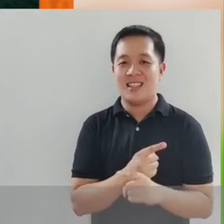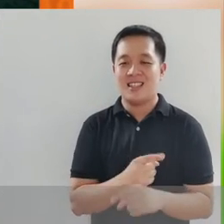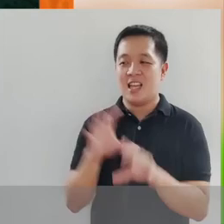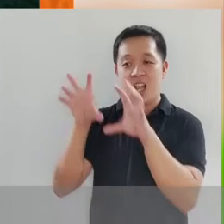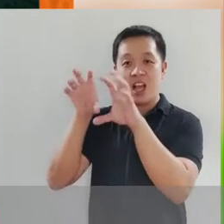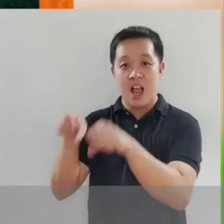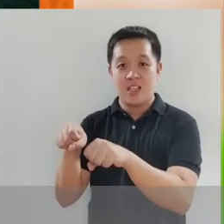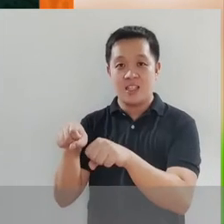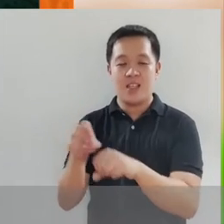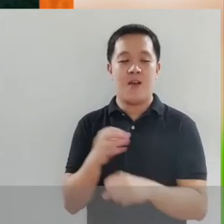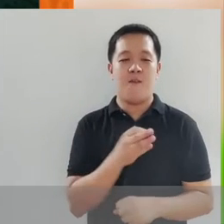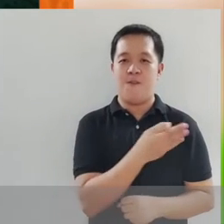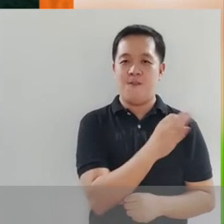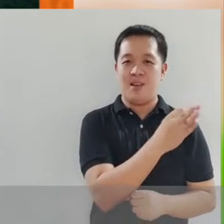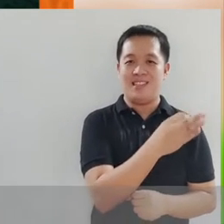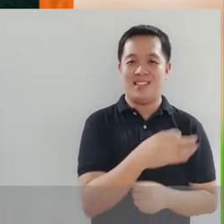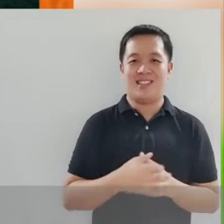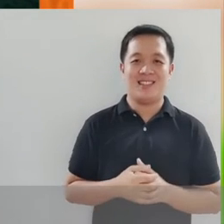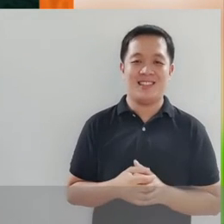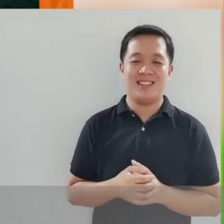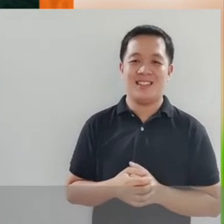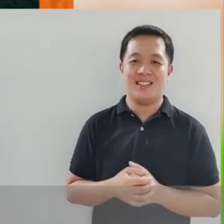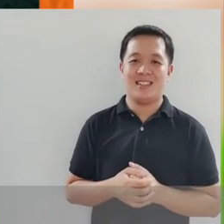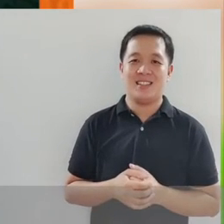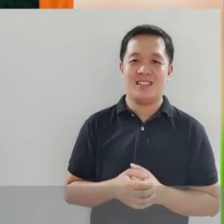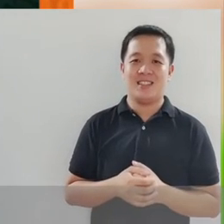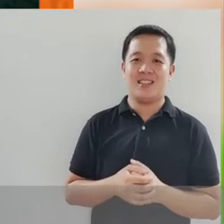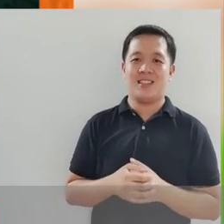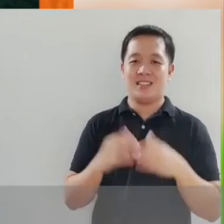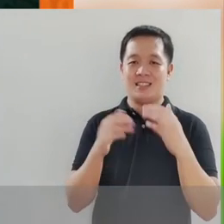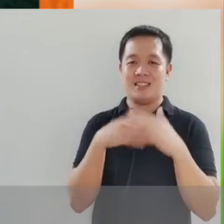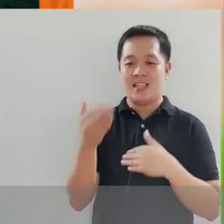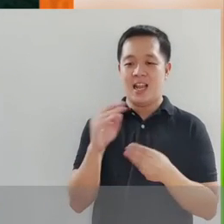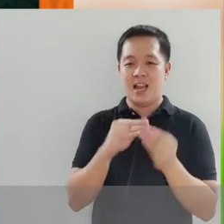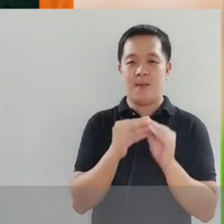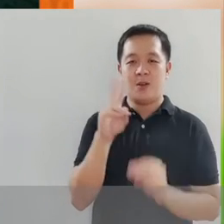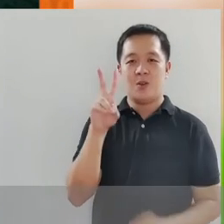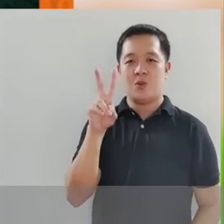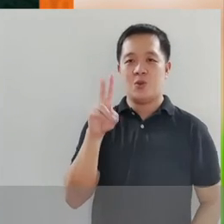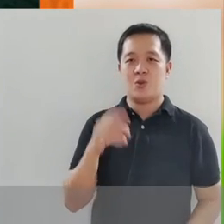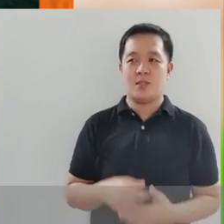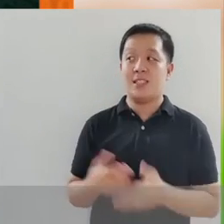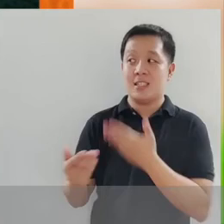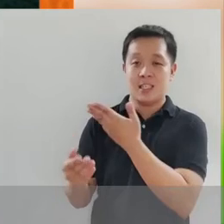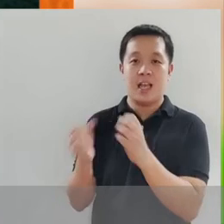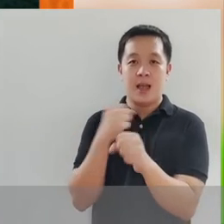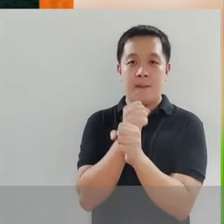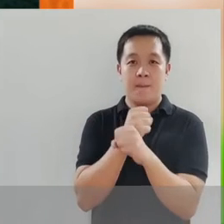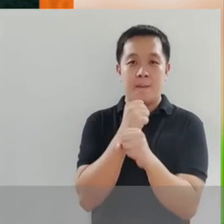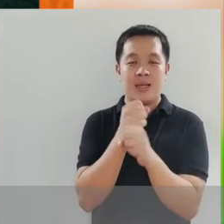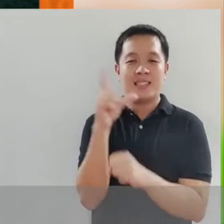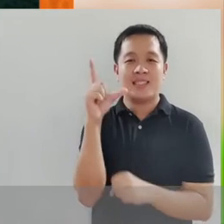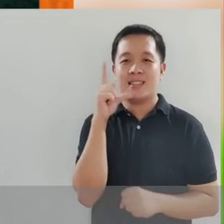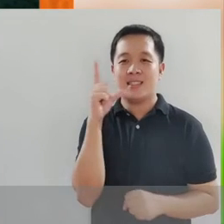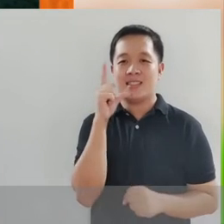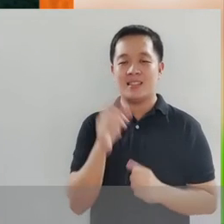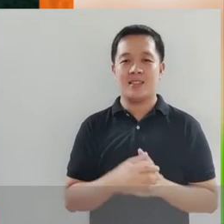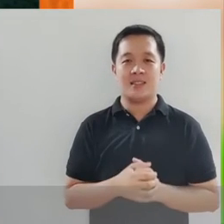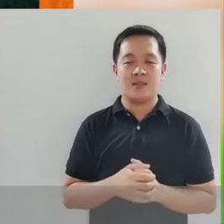That's right, catch and fish. Number 2. She will make